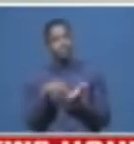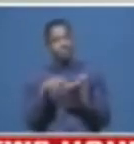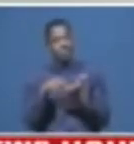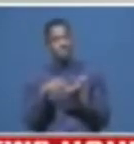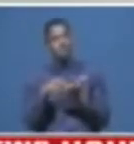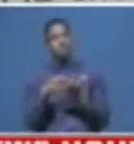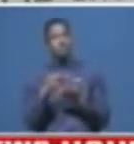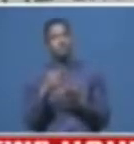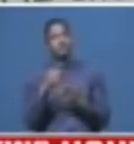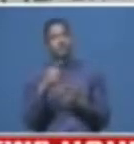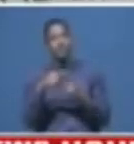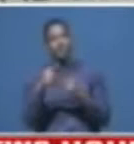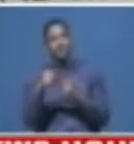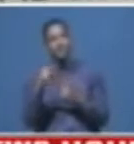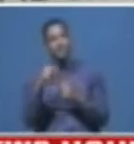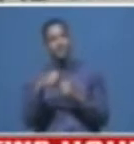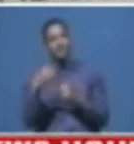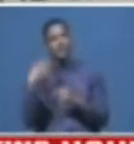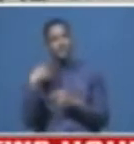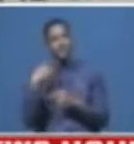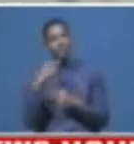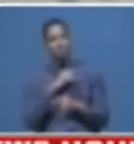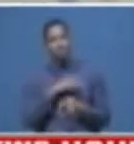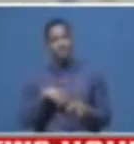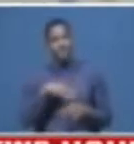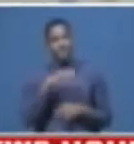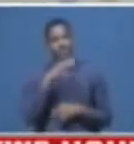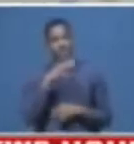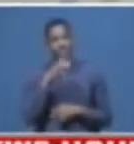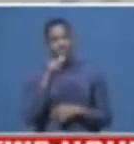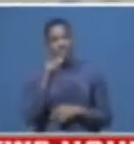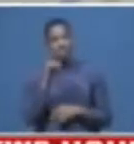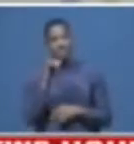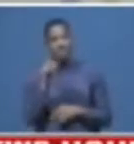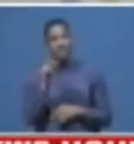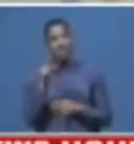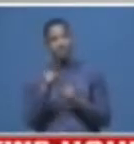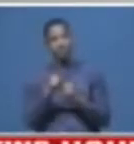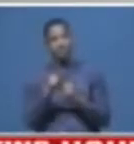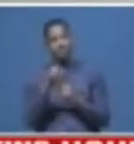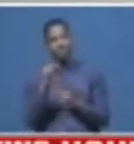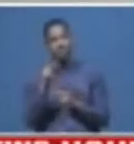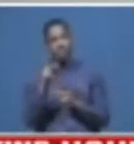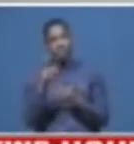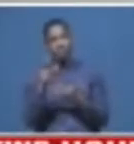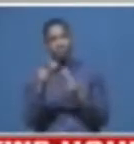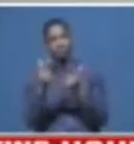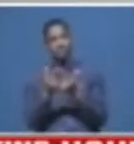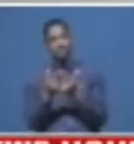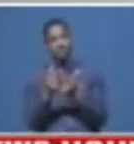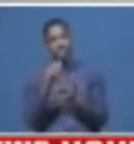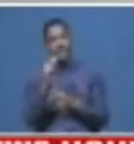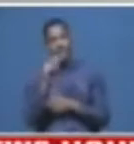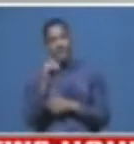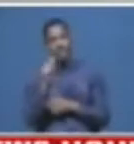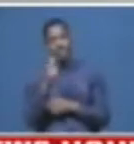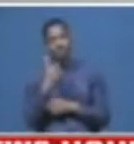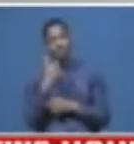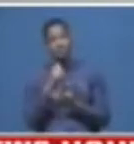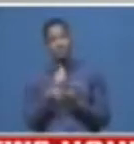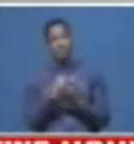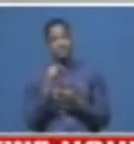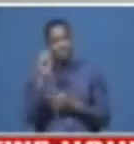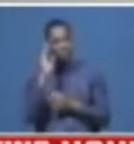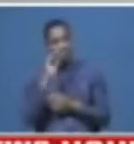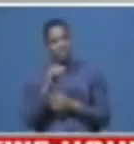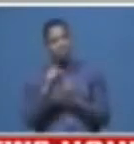rural community in the capital, the Queen Mother of the Adibiawe subdivision in Ada says she